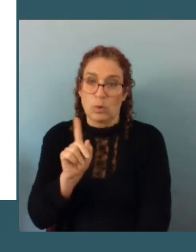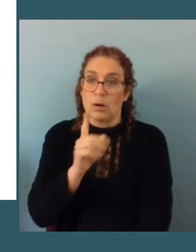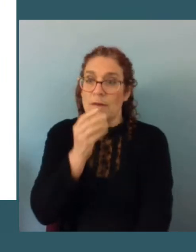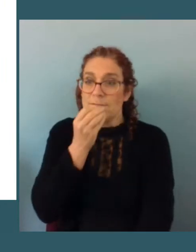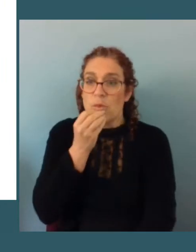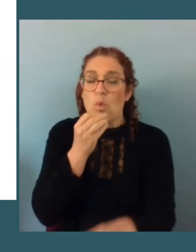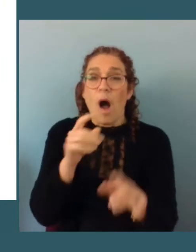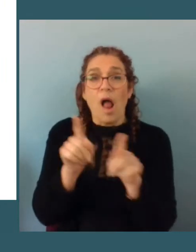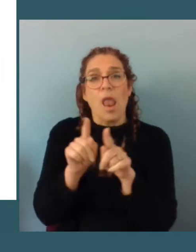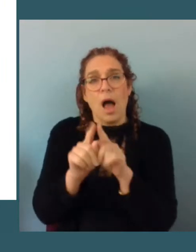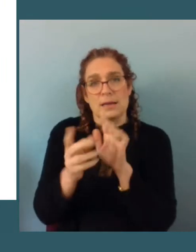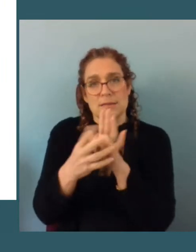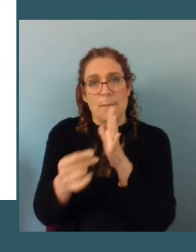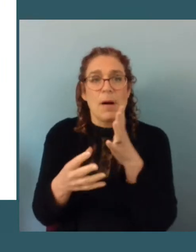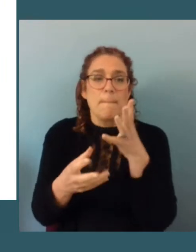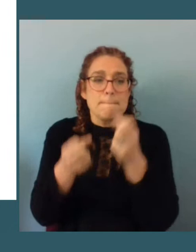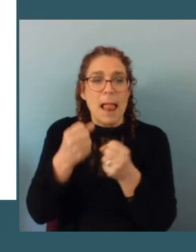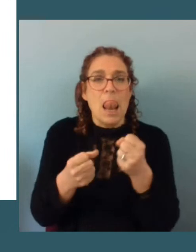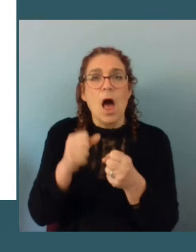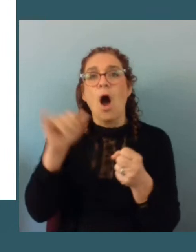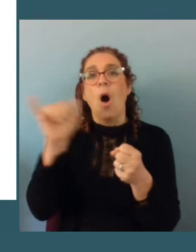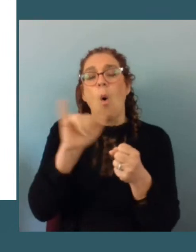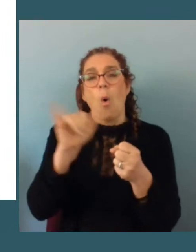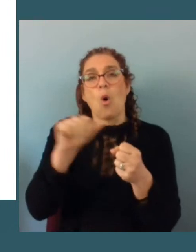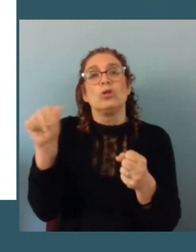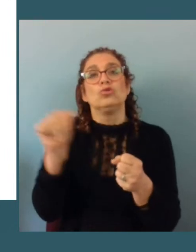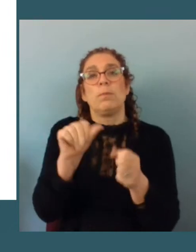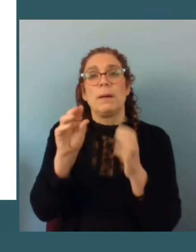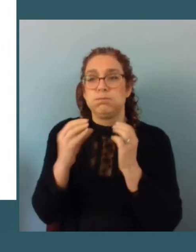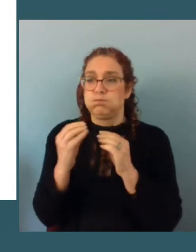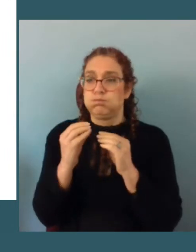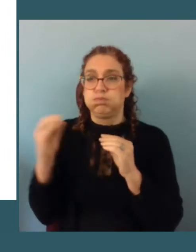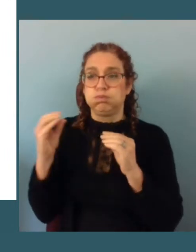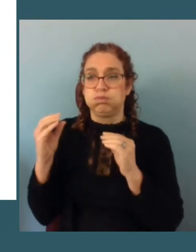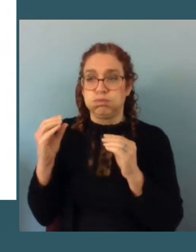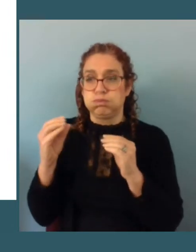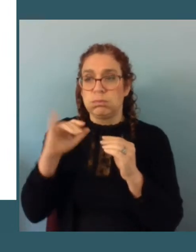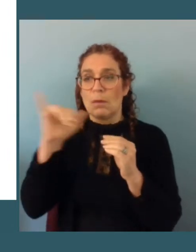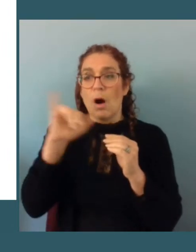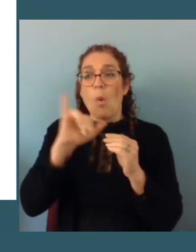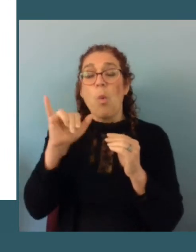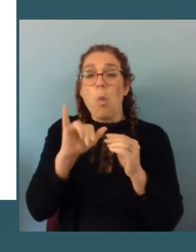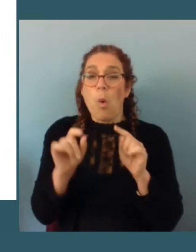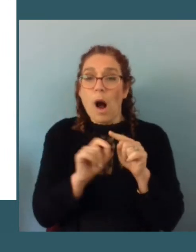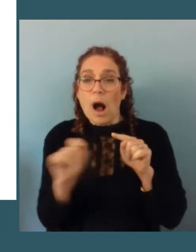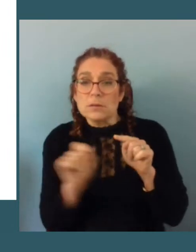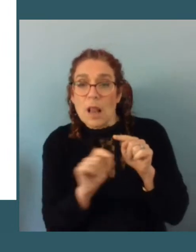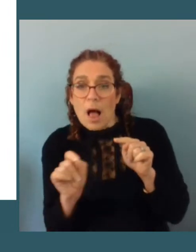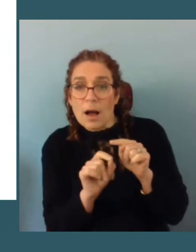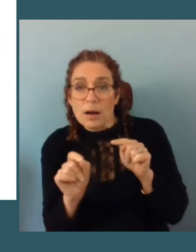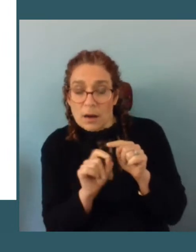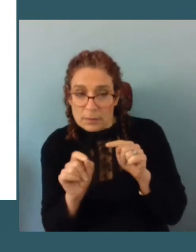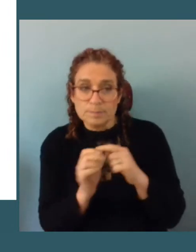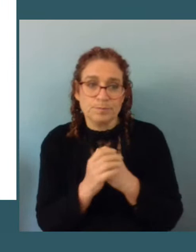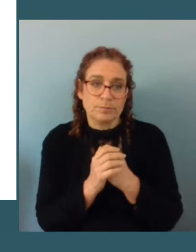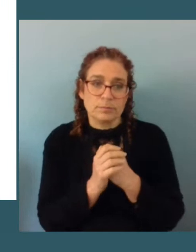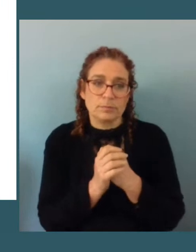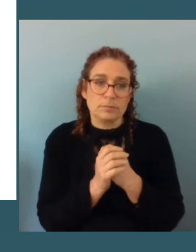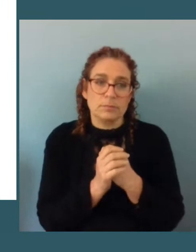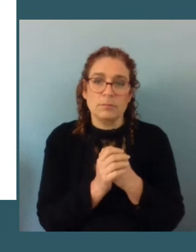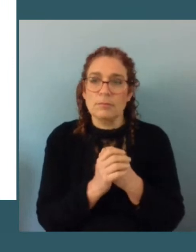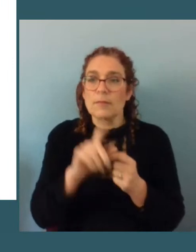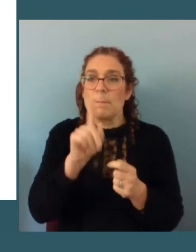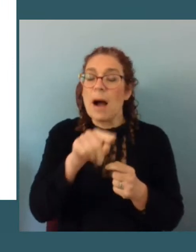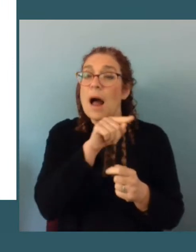be in bold or underlined on the back of the packet. But labeling can change all the time. So that it could